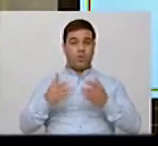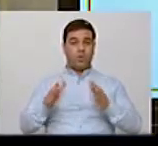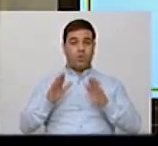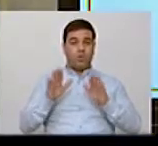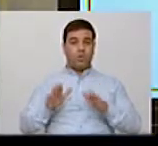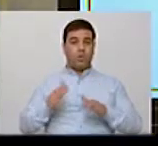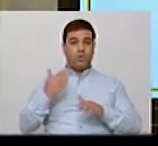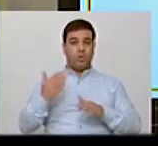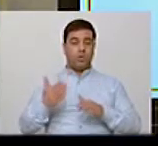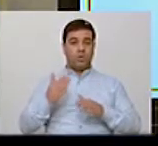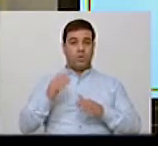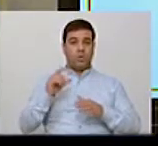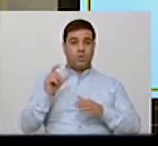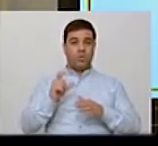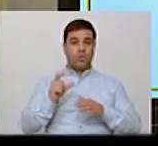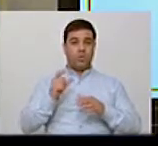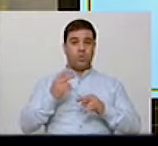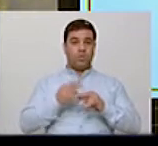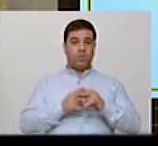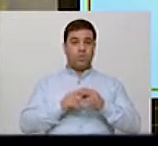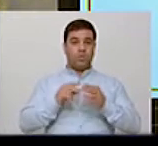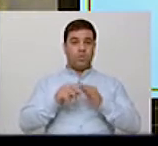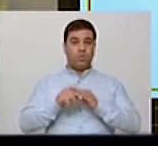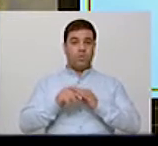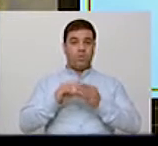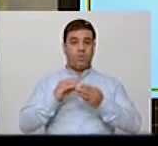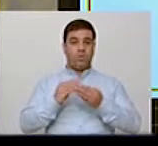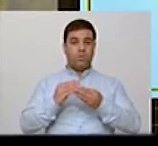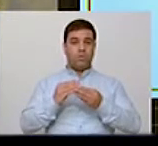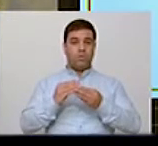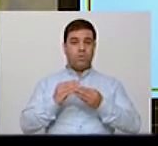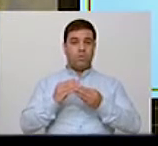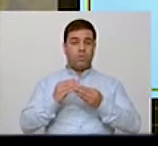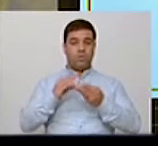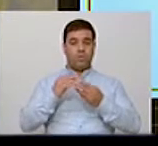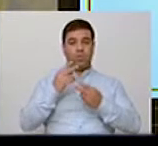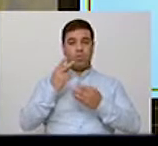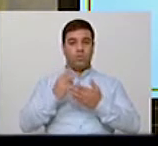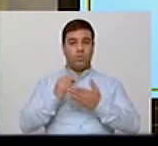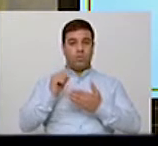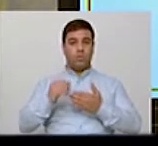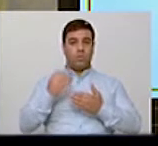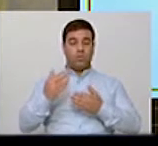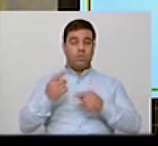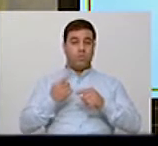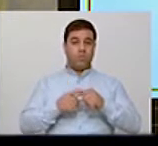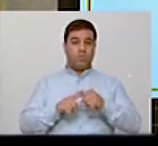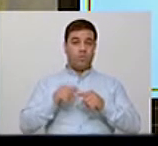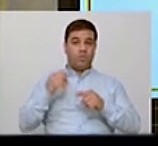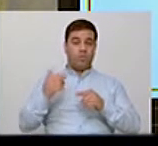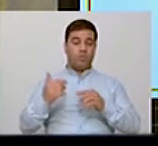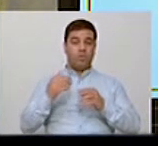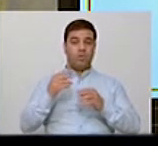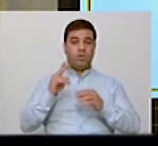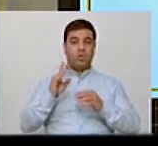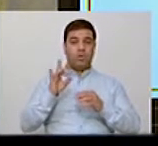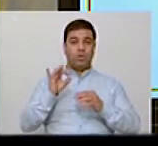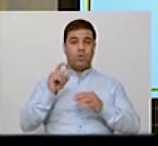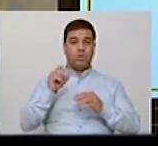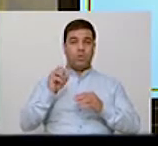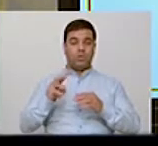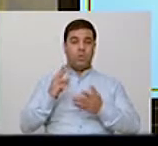joyida ko'k rangli dog'lar hosil bo'lishini ko'rish mumkin. Bu, demak, kraxmal